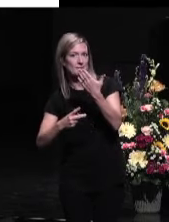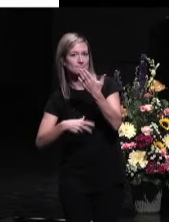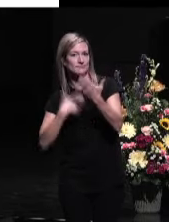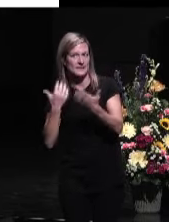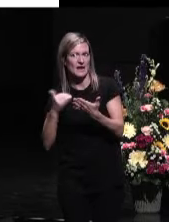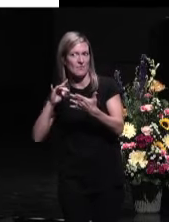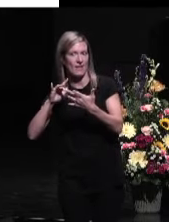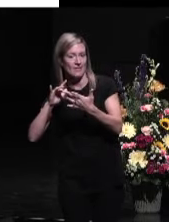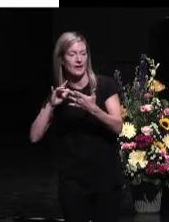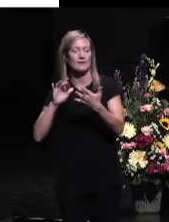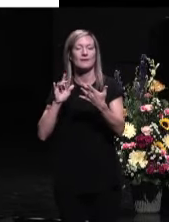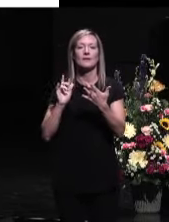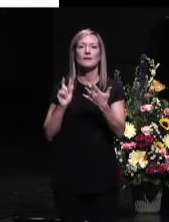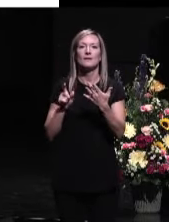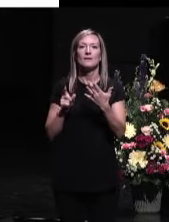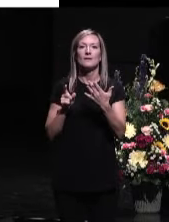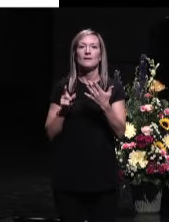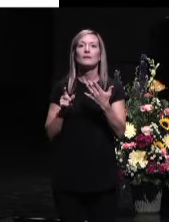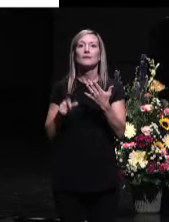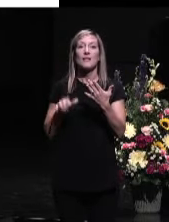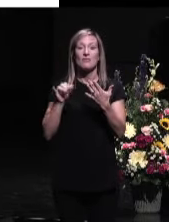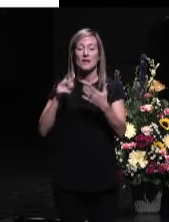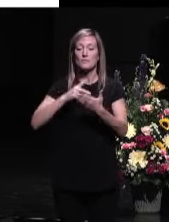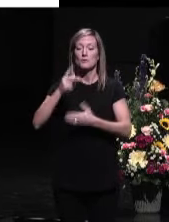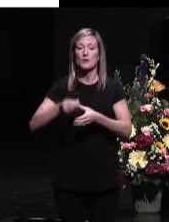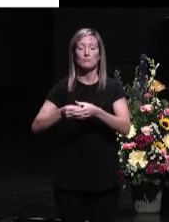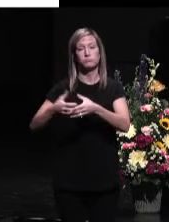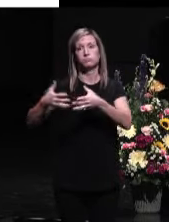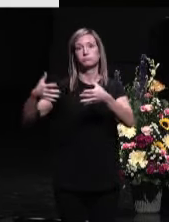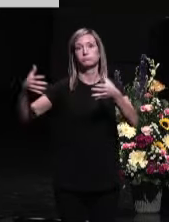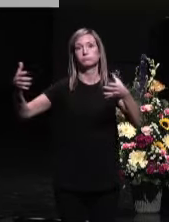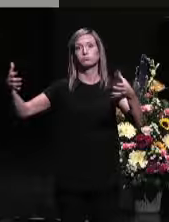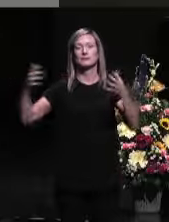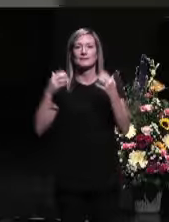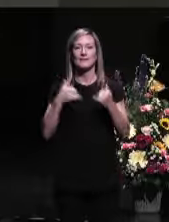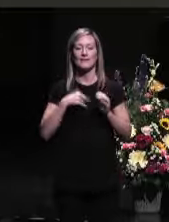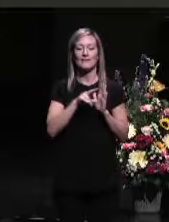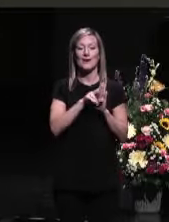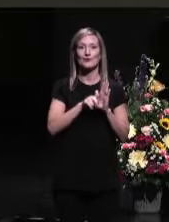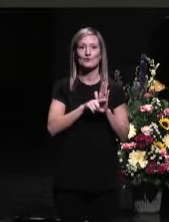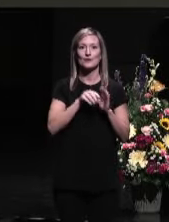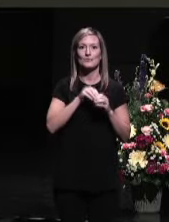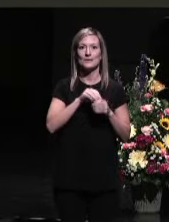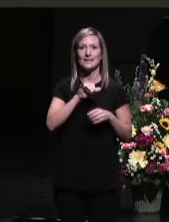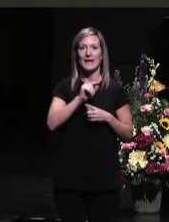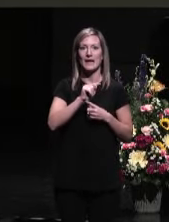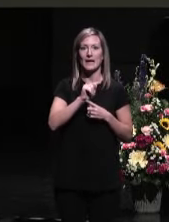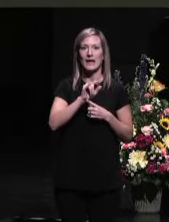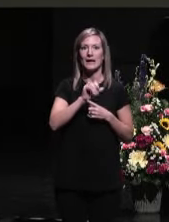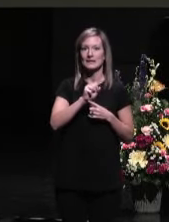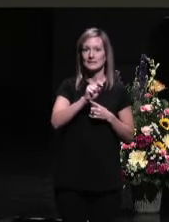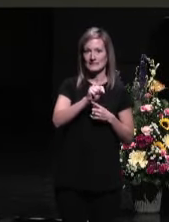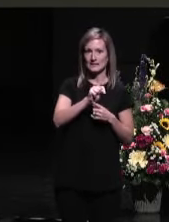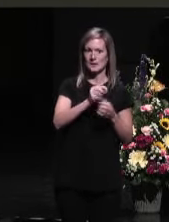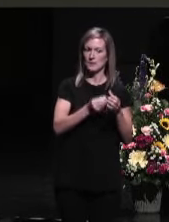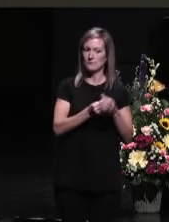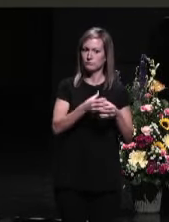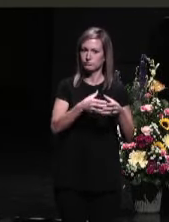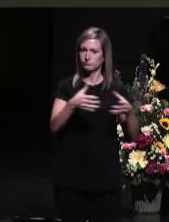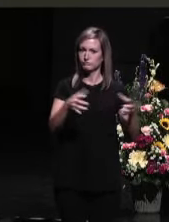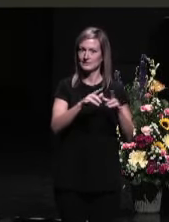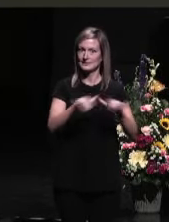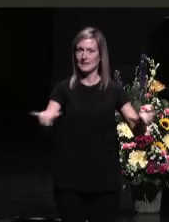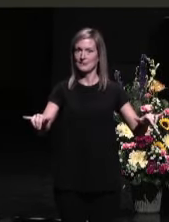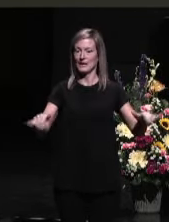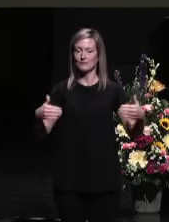is today continuing to grow, and they have an undergraduate in IST that's continuing to grow fairly significantly and